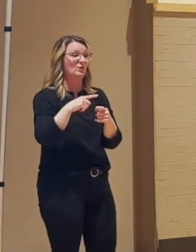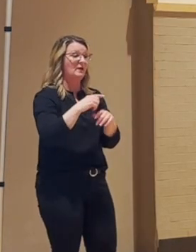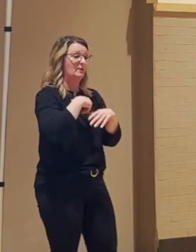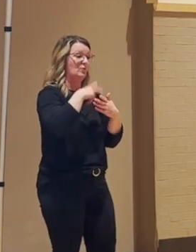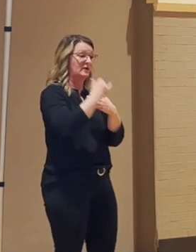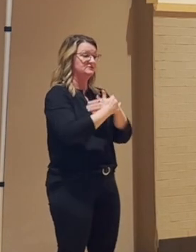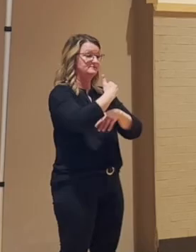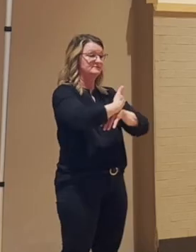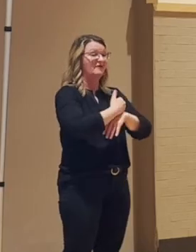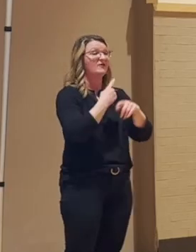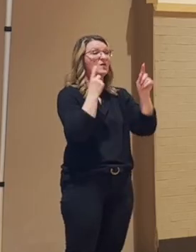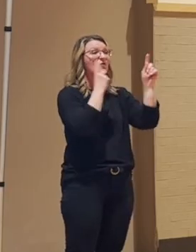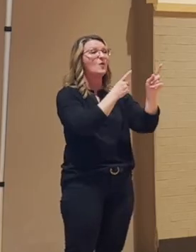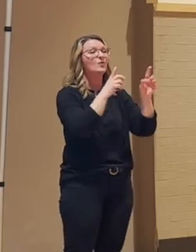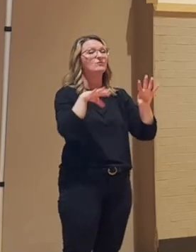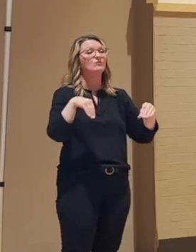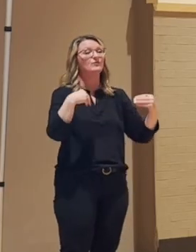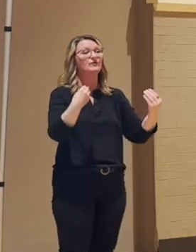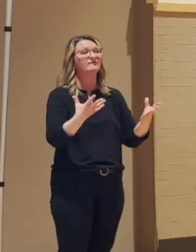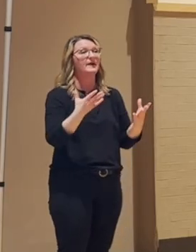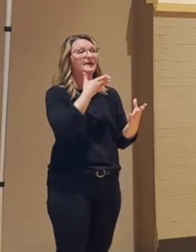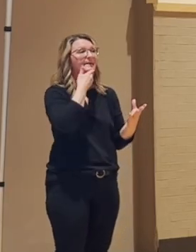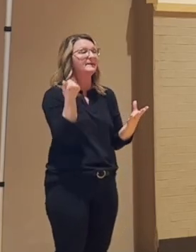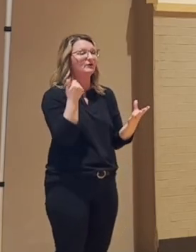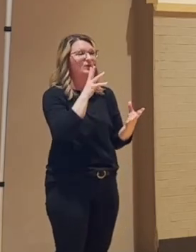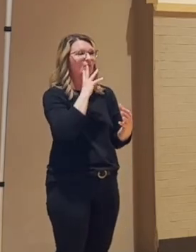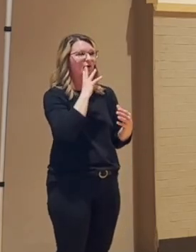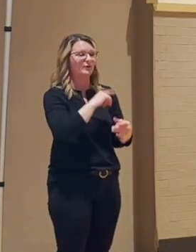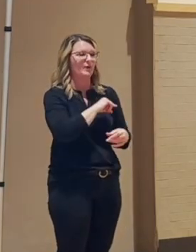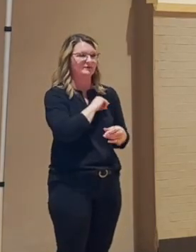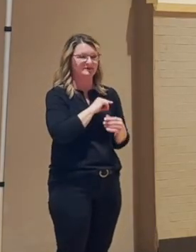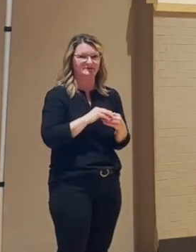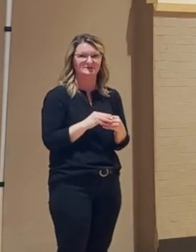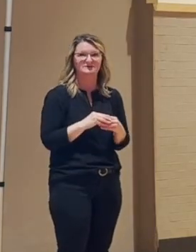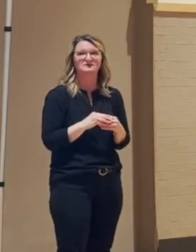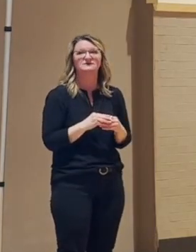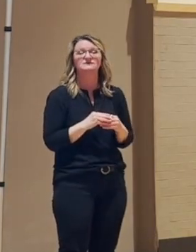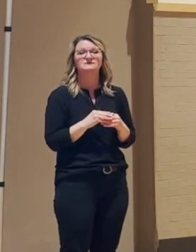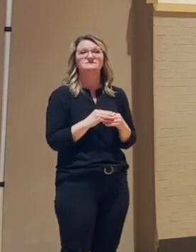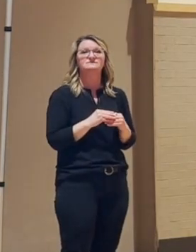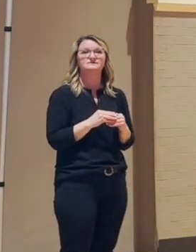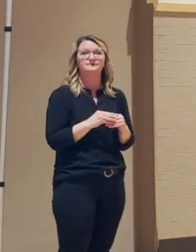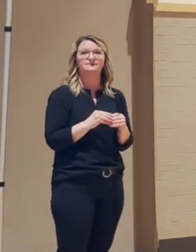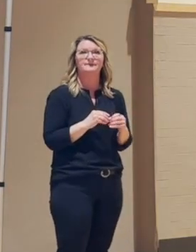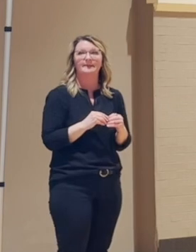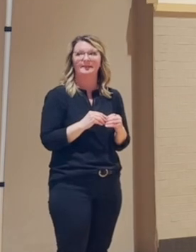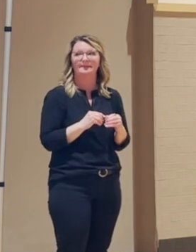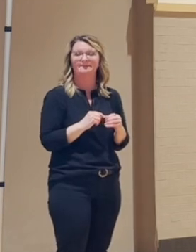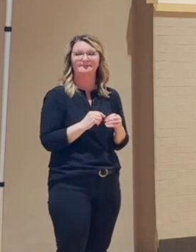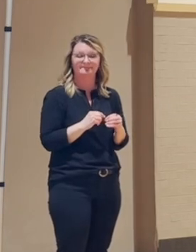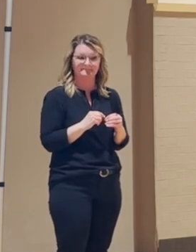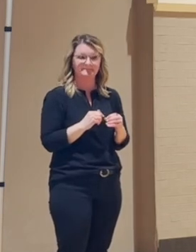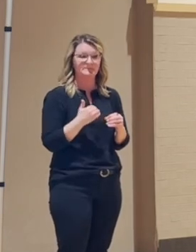the ultimate goal is to provide better water quality. And so in that, we have